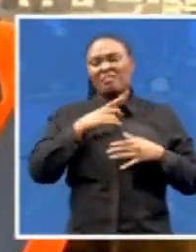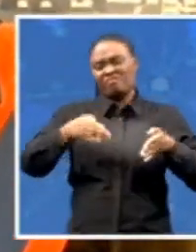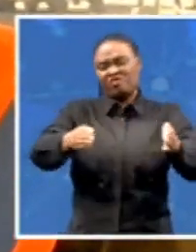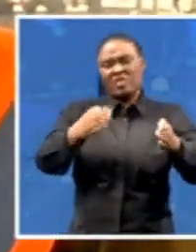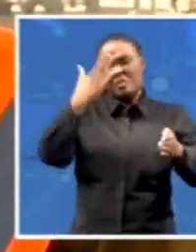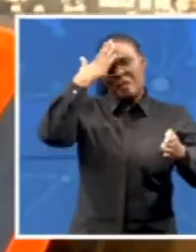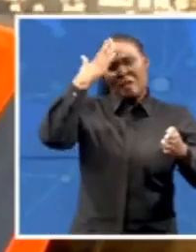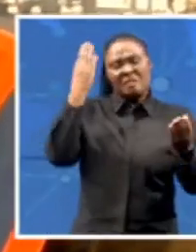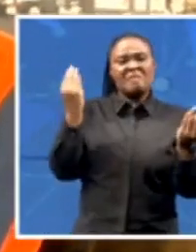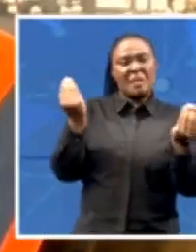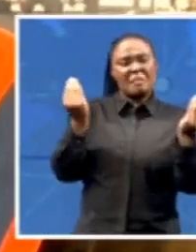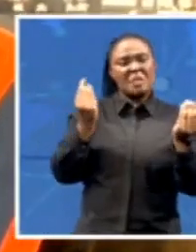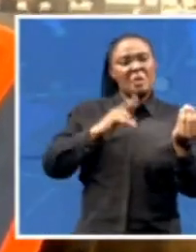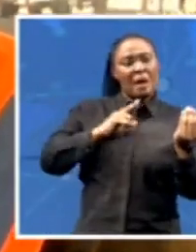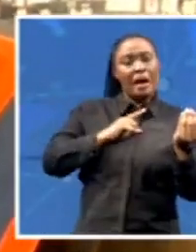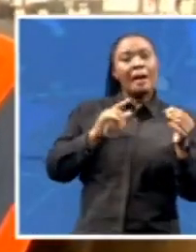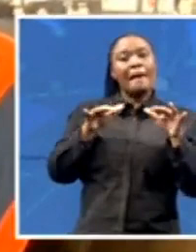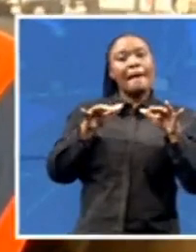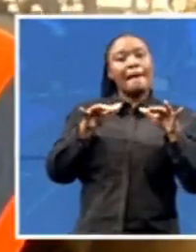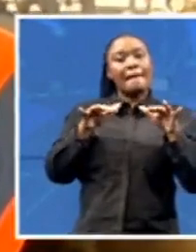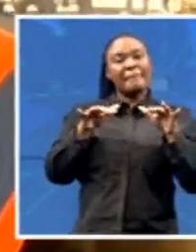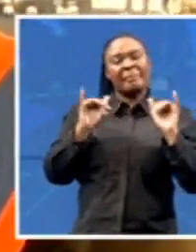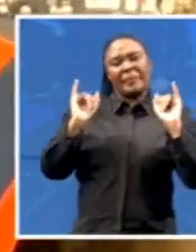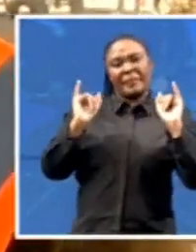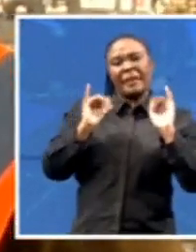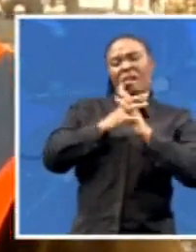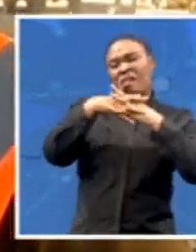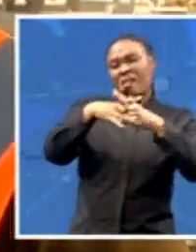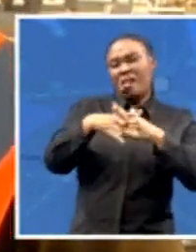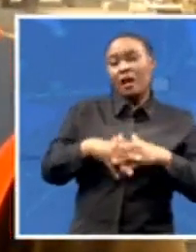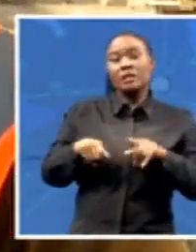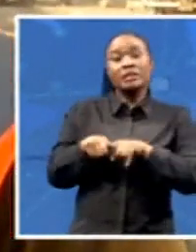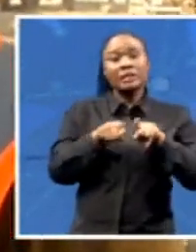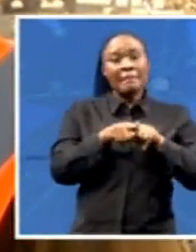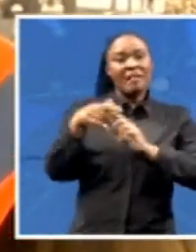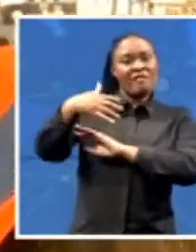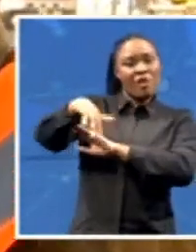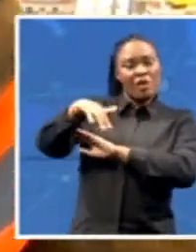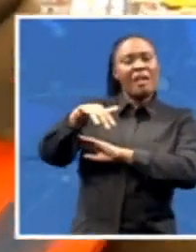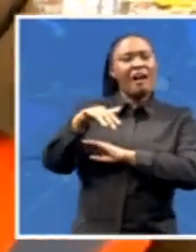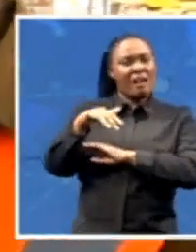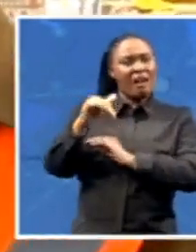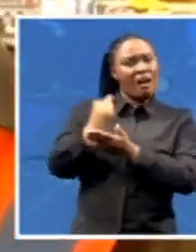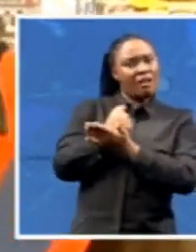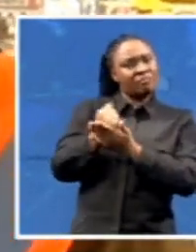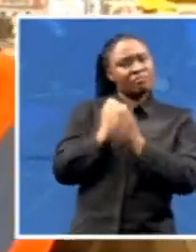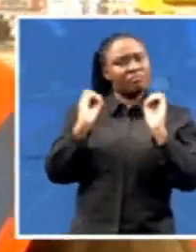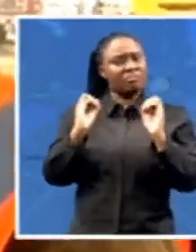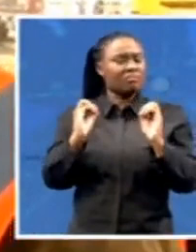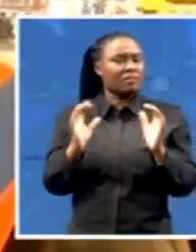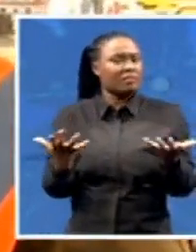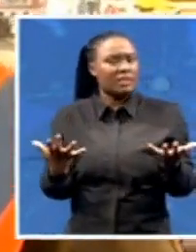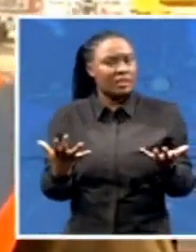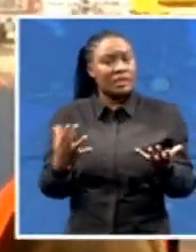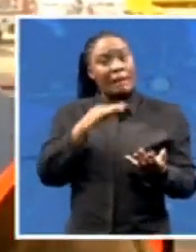of crisis, and many of undocumented would supposedly who are staying in this street of Mahikeng Station Road. We